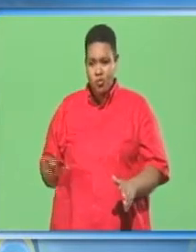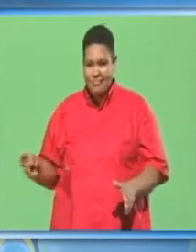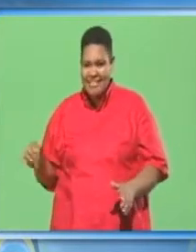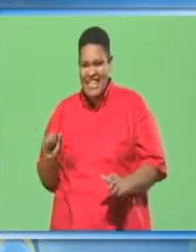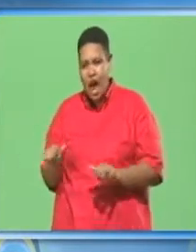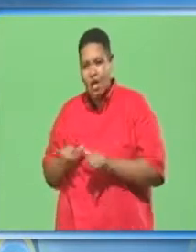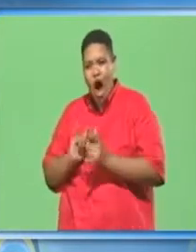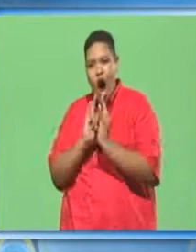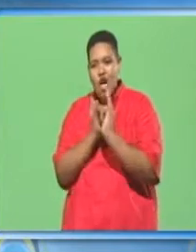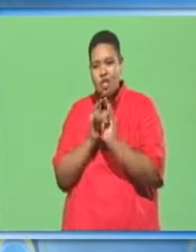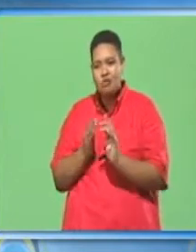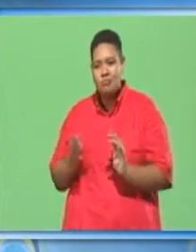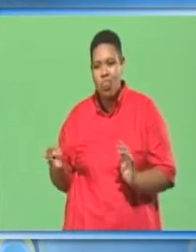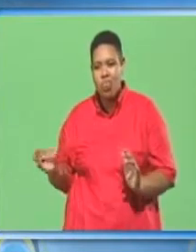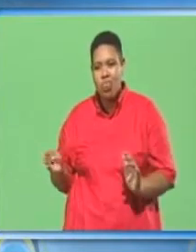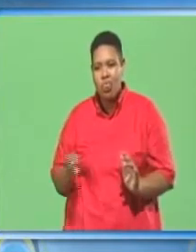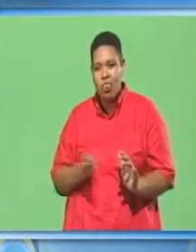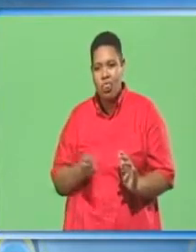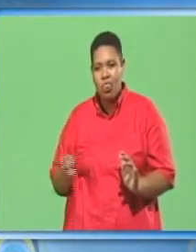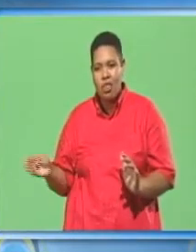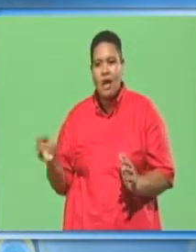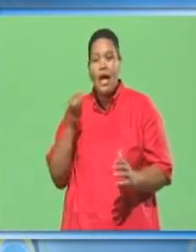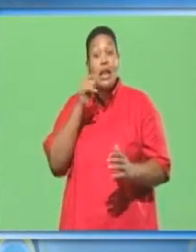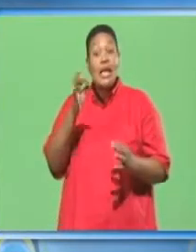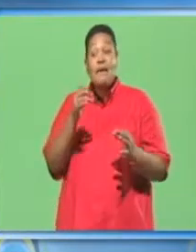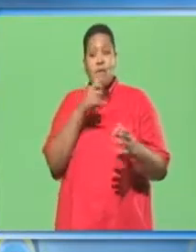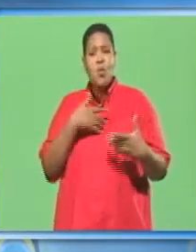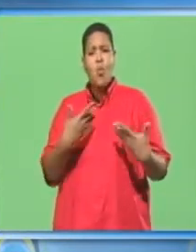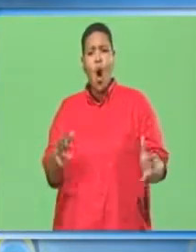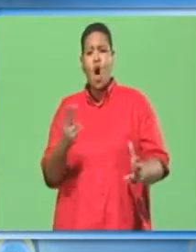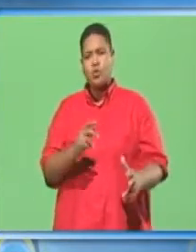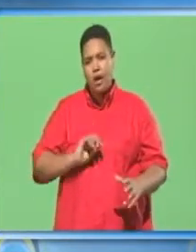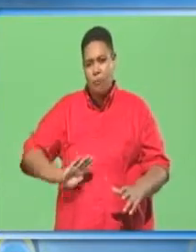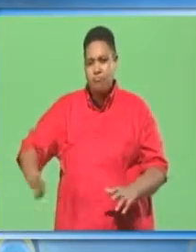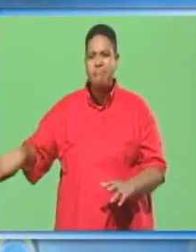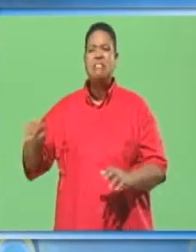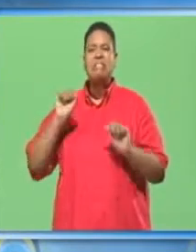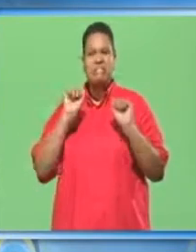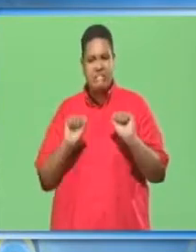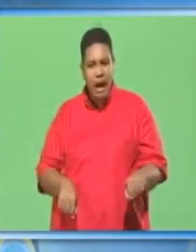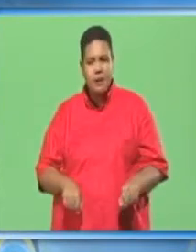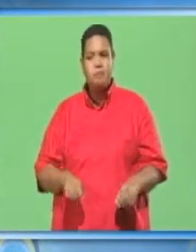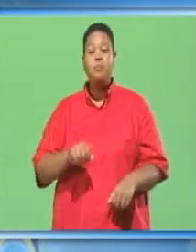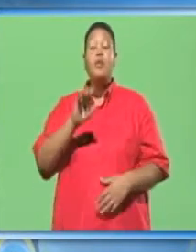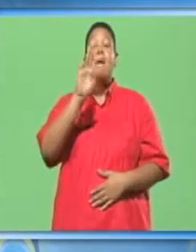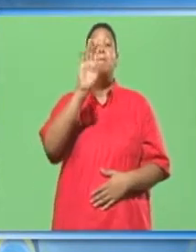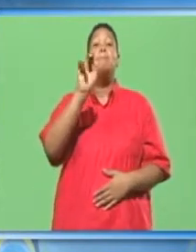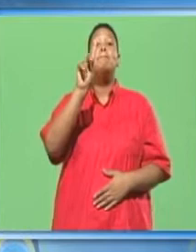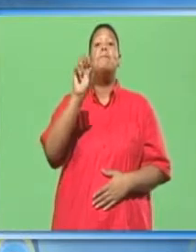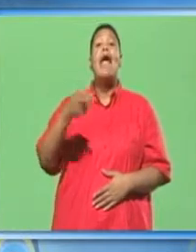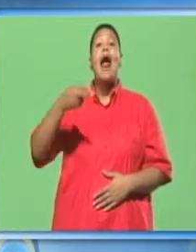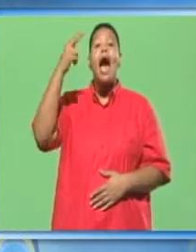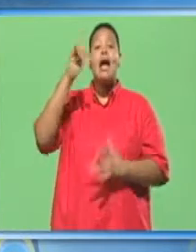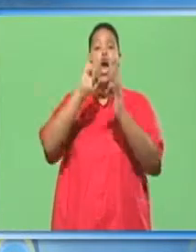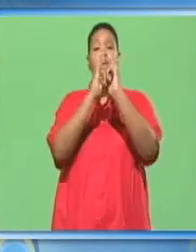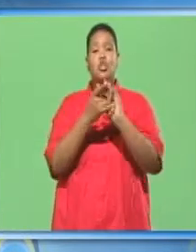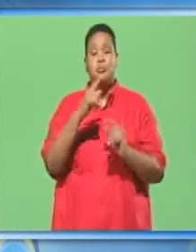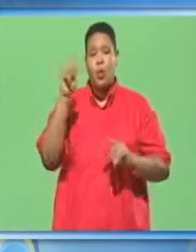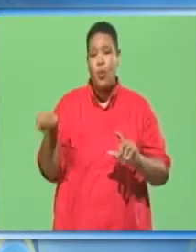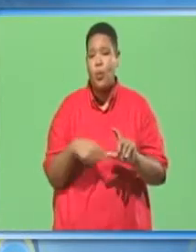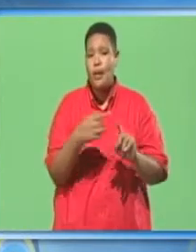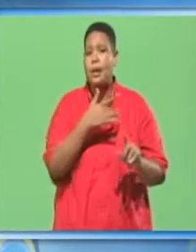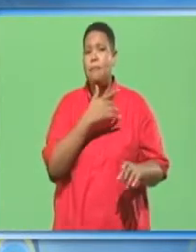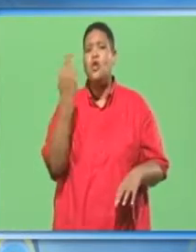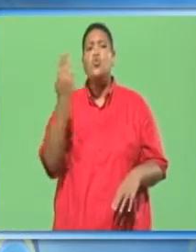adjustable, and it can be removed when not required. Blade height adjustment wheel. It is used